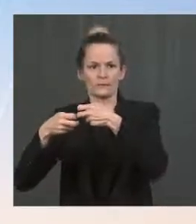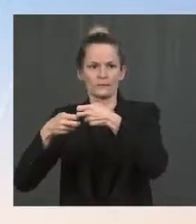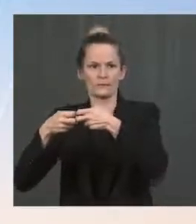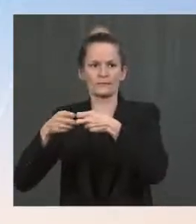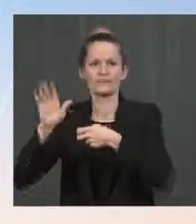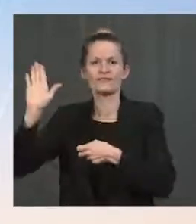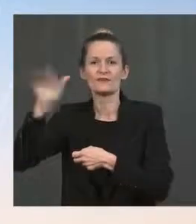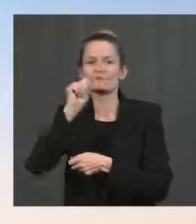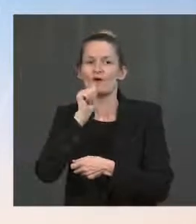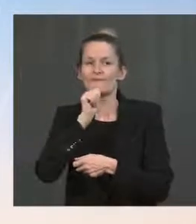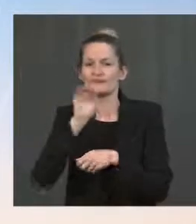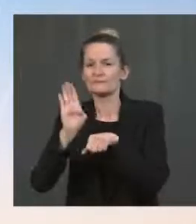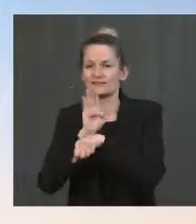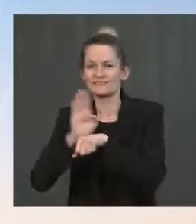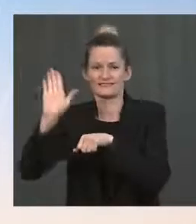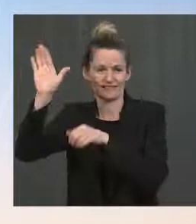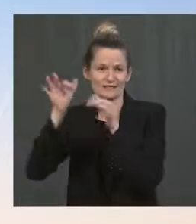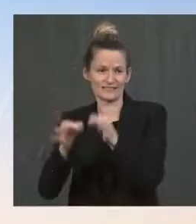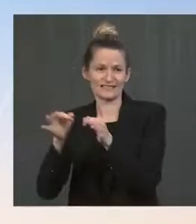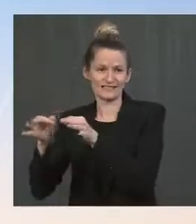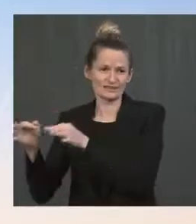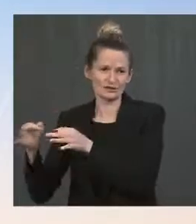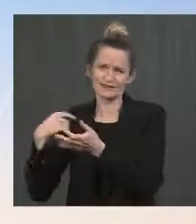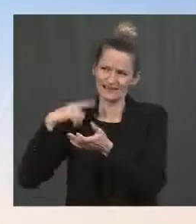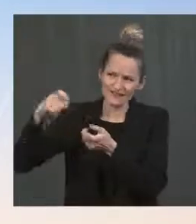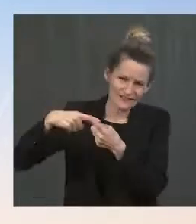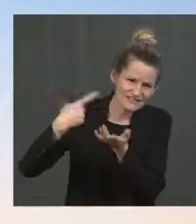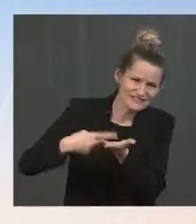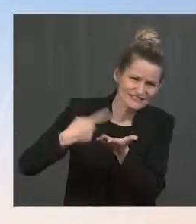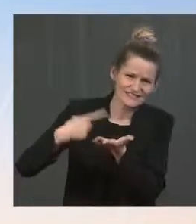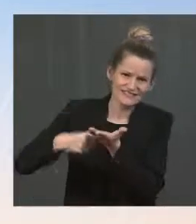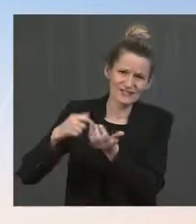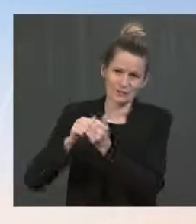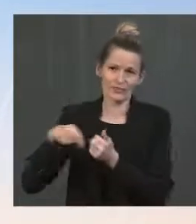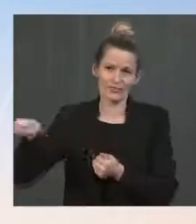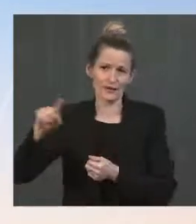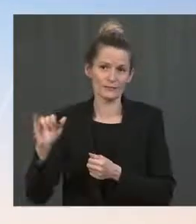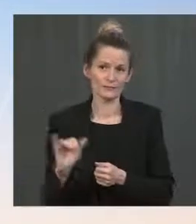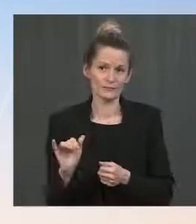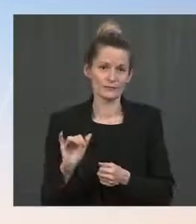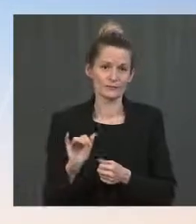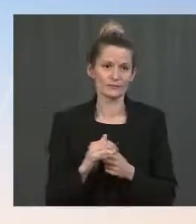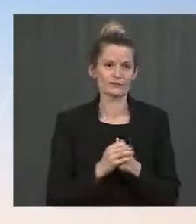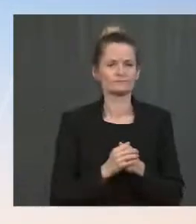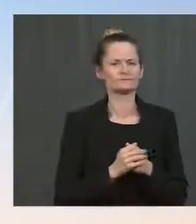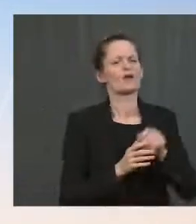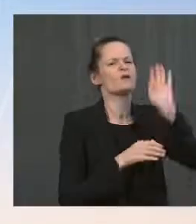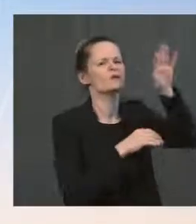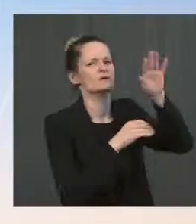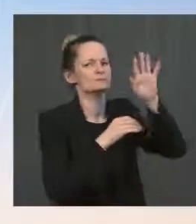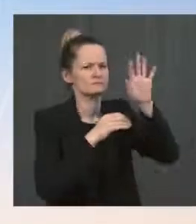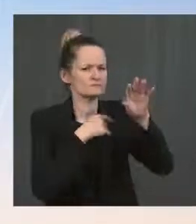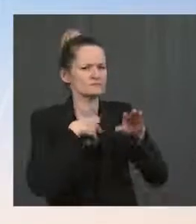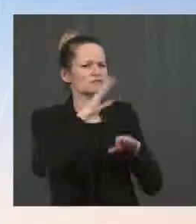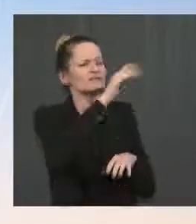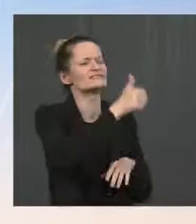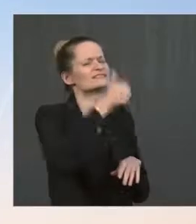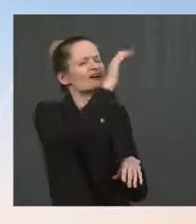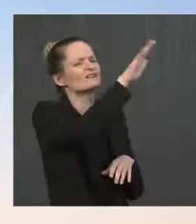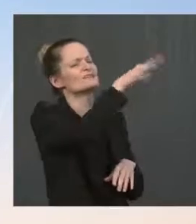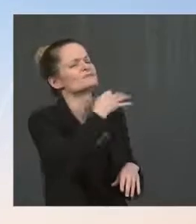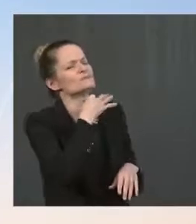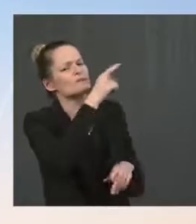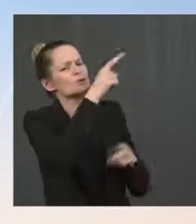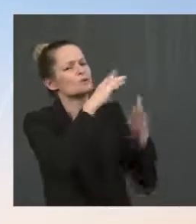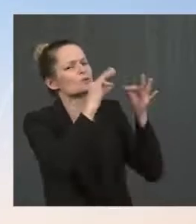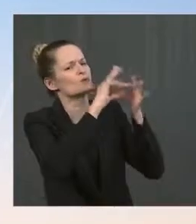more, Alex. Maybe the Secretary can speak to this. Do you have a sense of when these moves will be felt by consumers